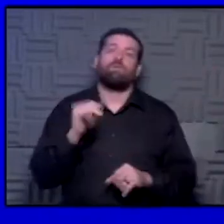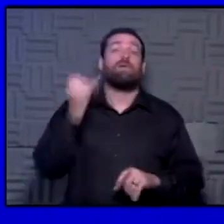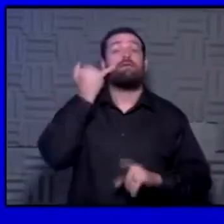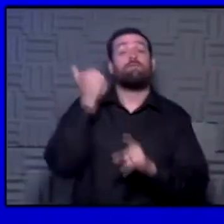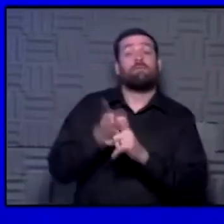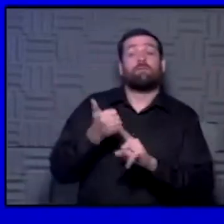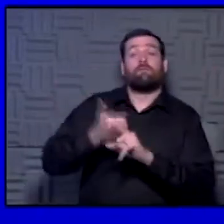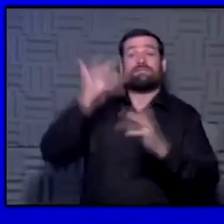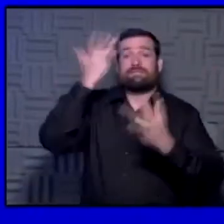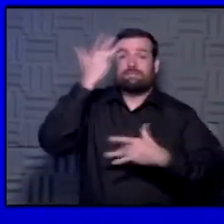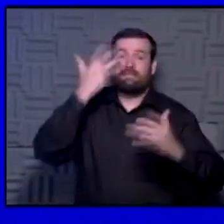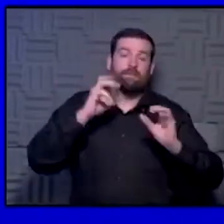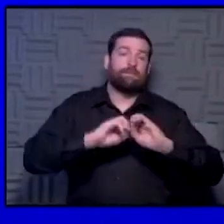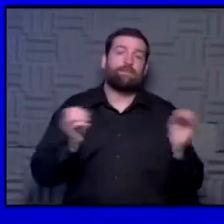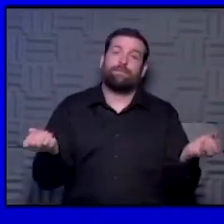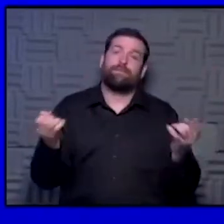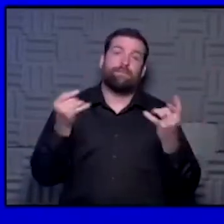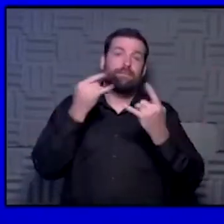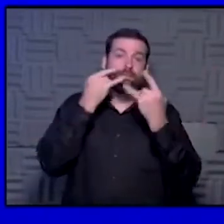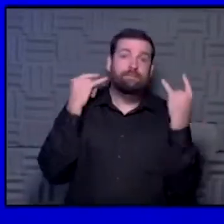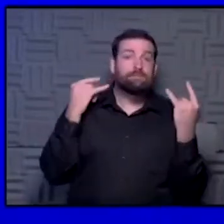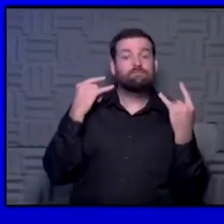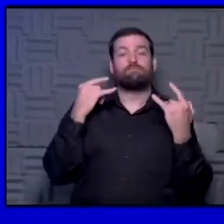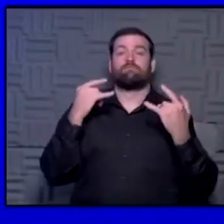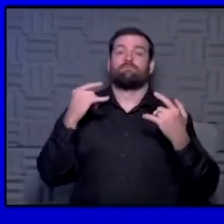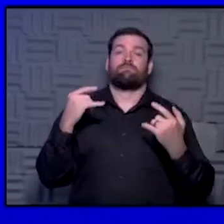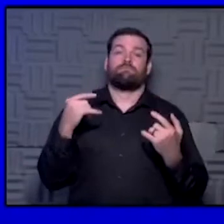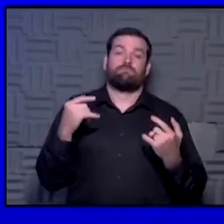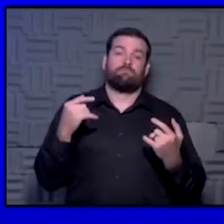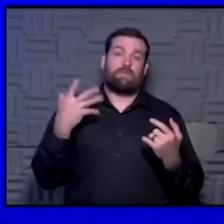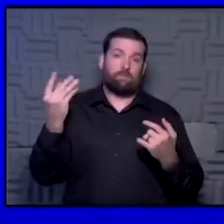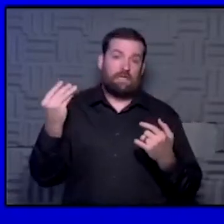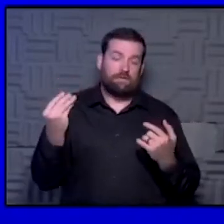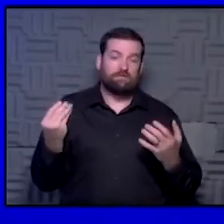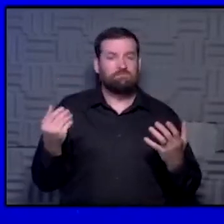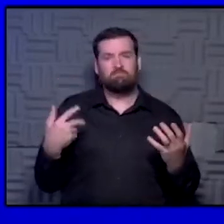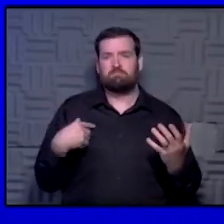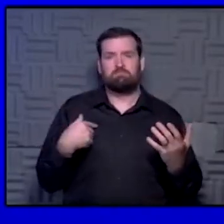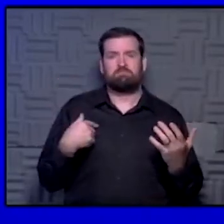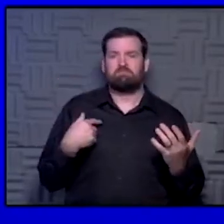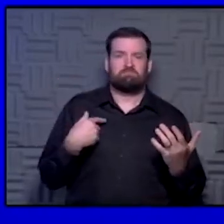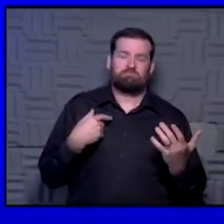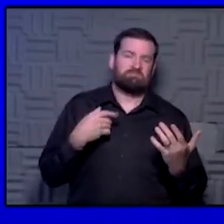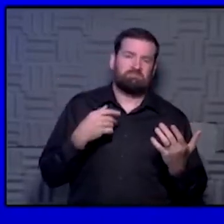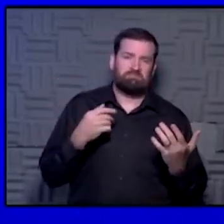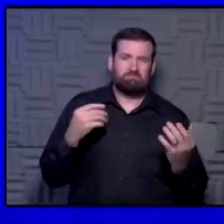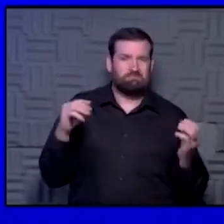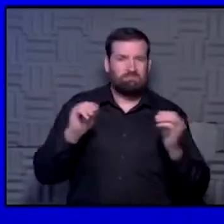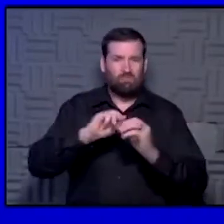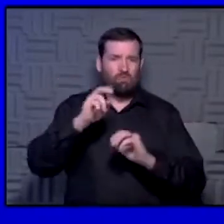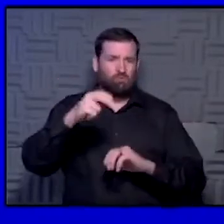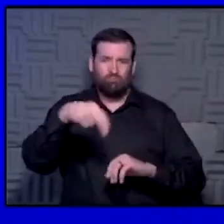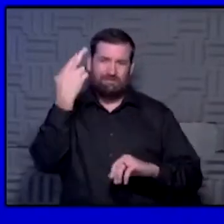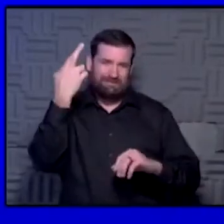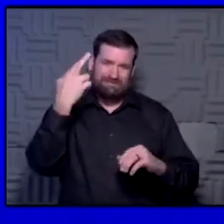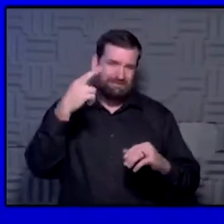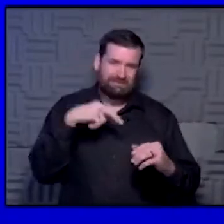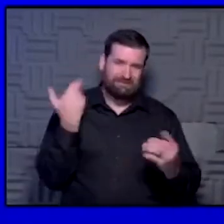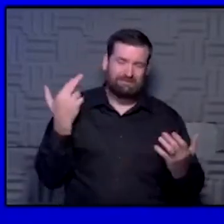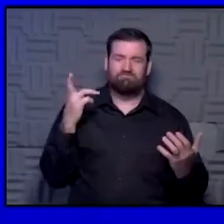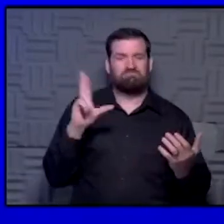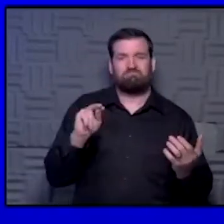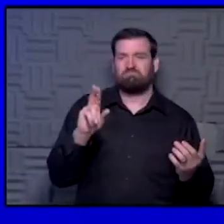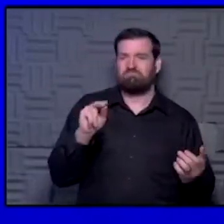and outside and not wearing barrier protection, i.e. a mask, I don't think it's going to affect that transmission at